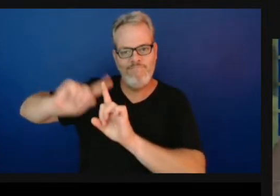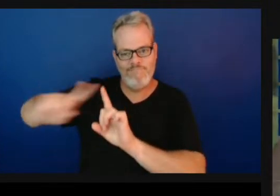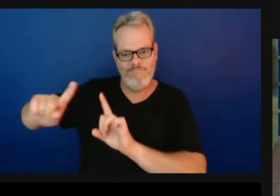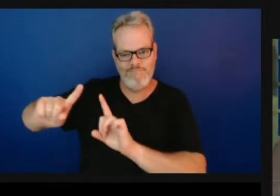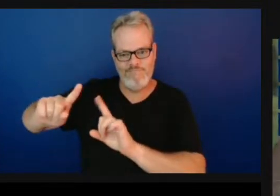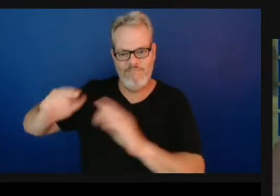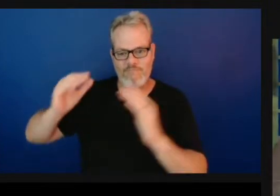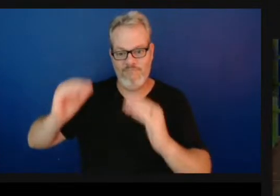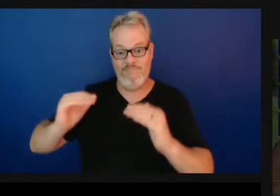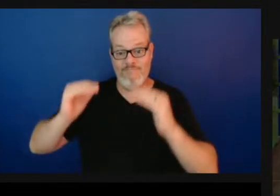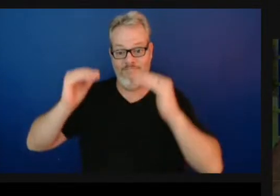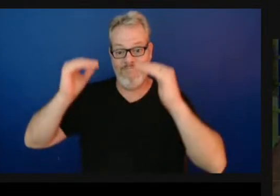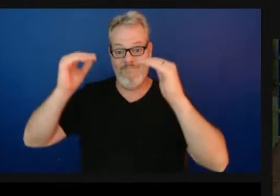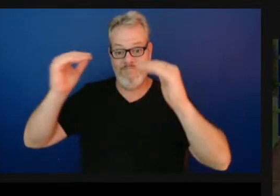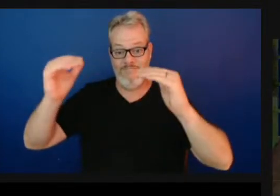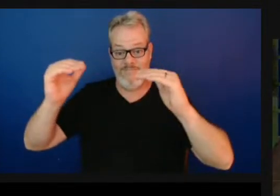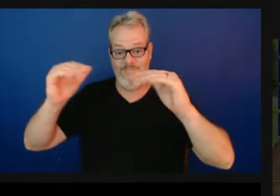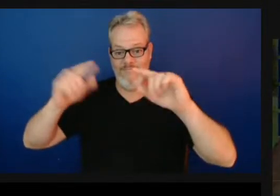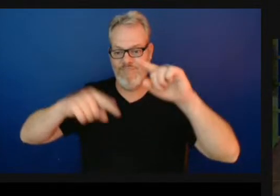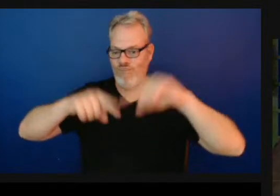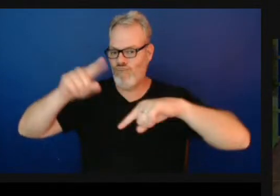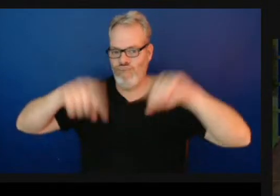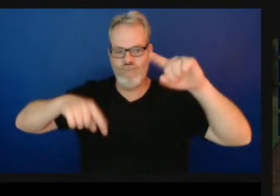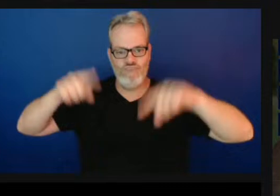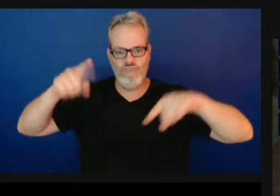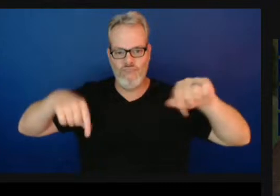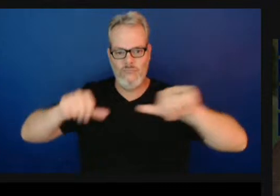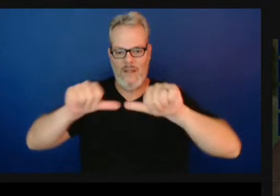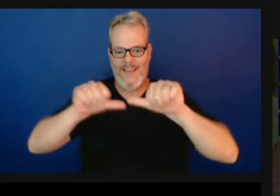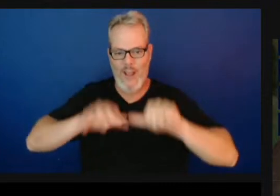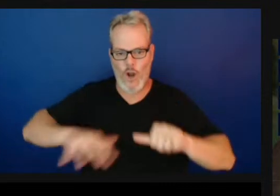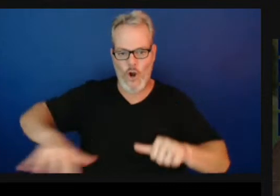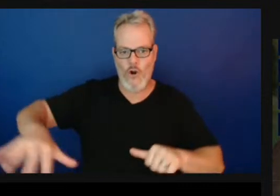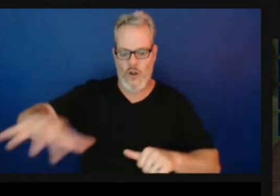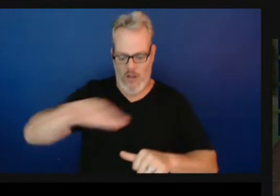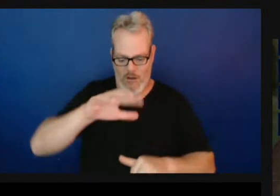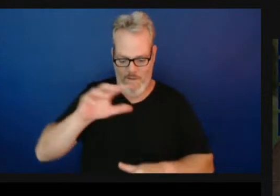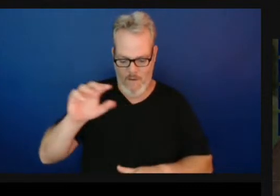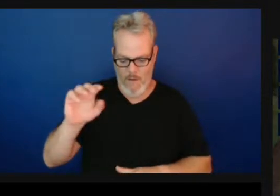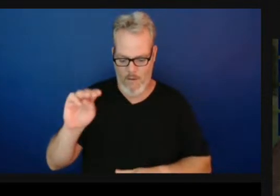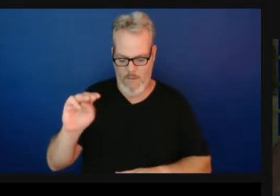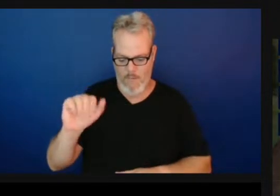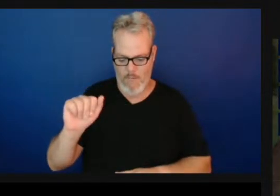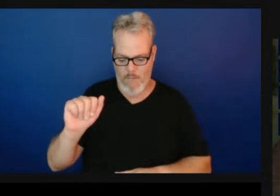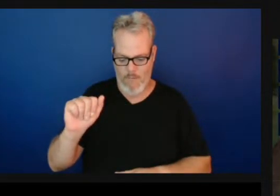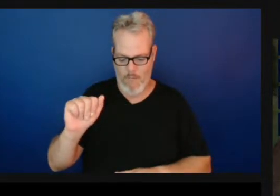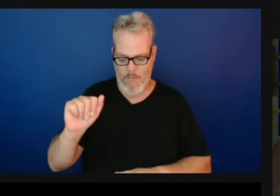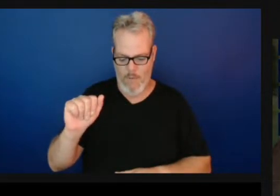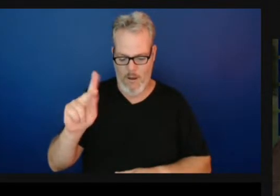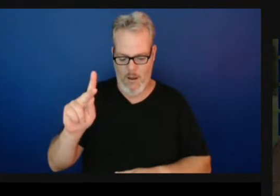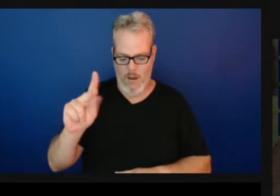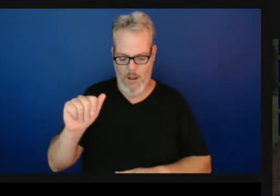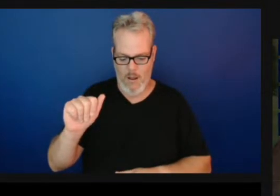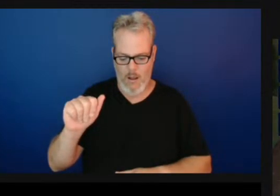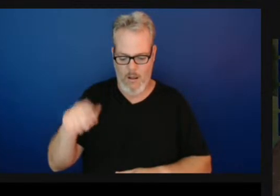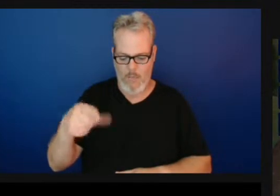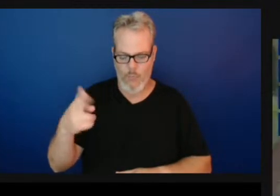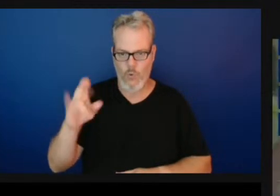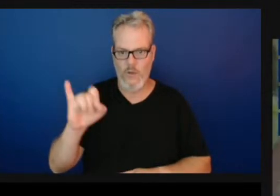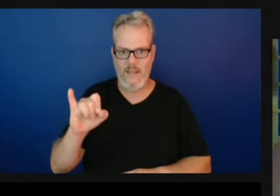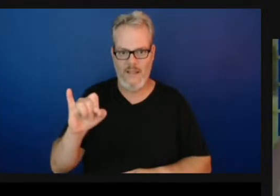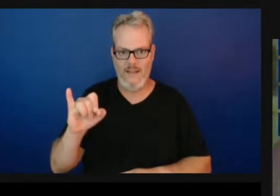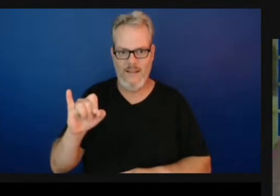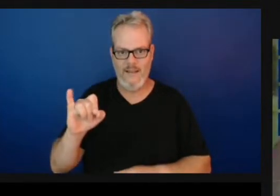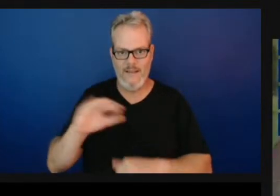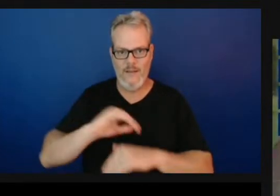that. All these in this area right around Makapui crater. And here's the NUPM station, also showing significant